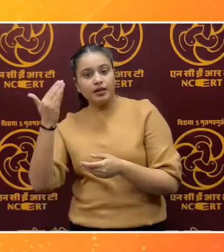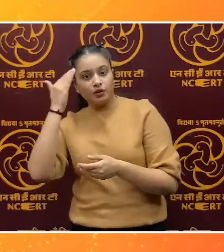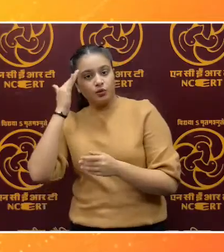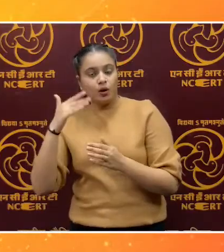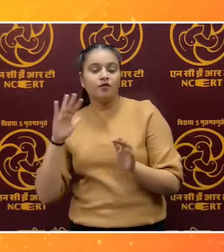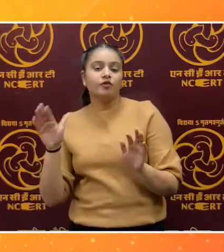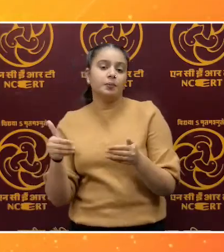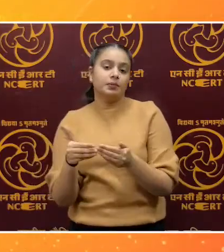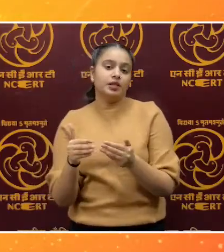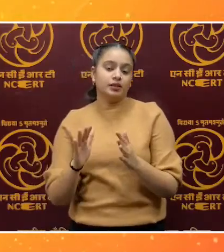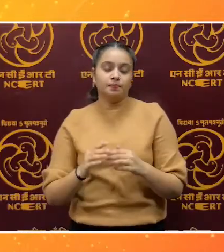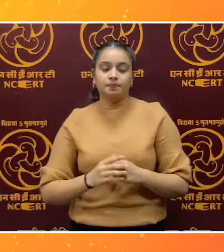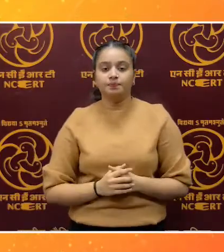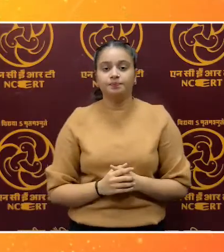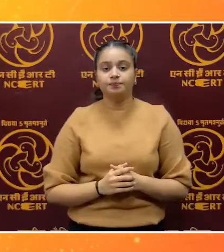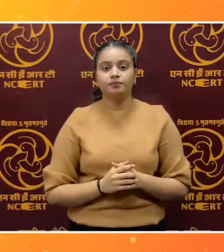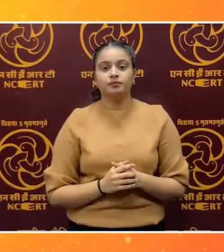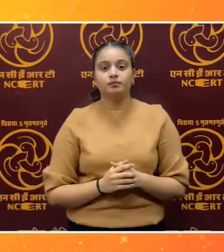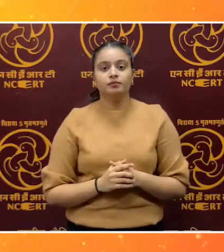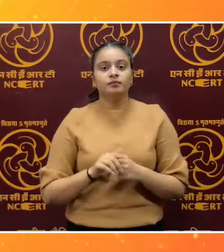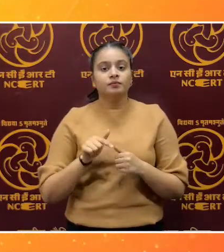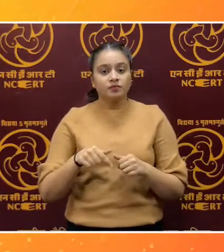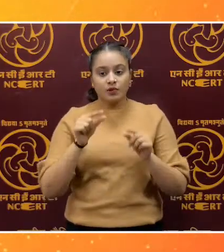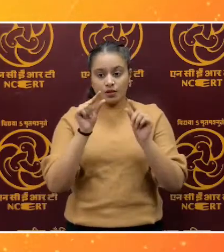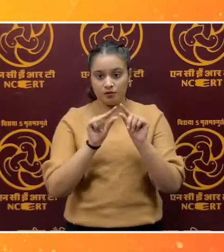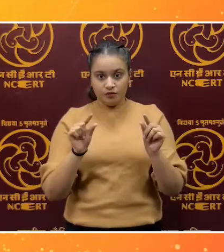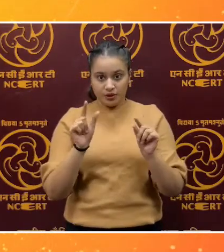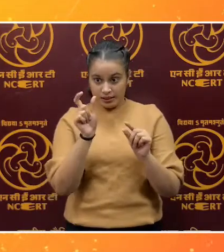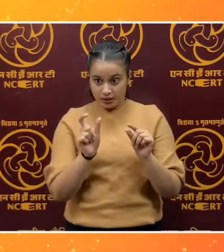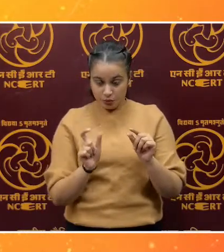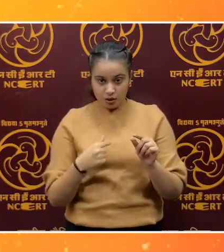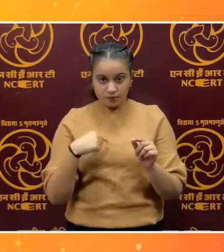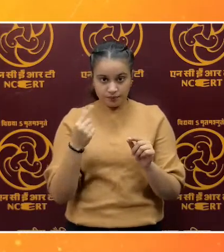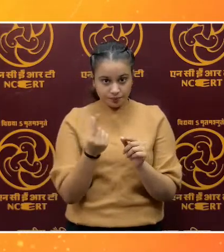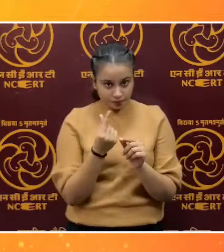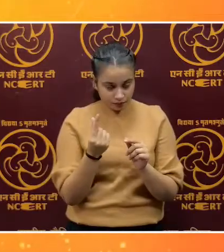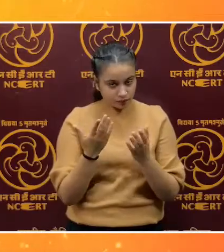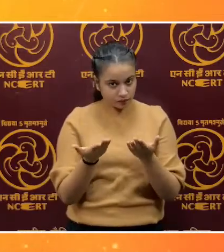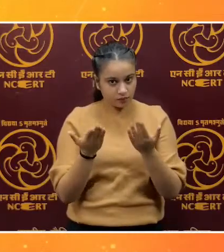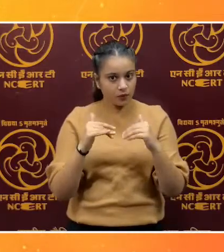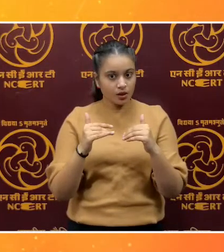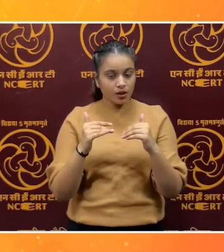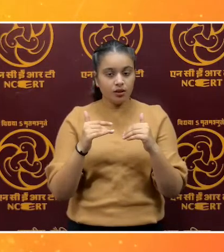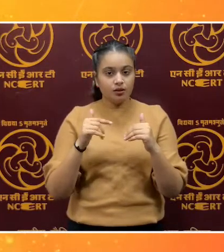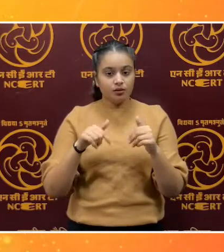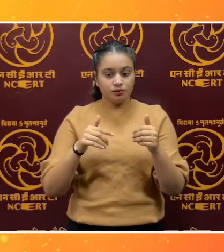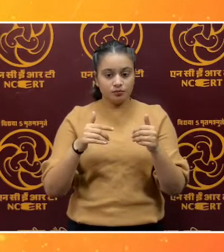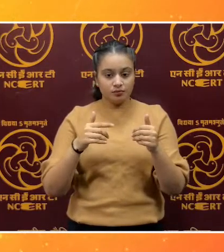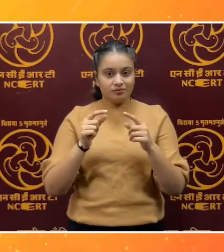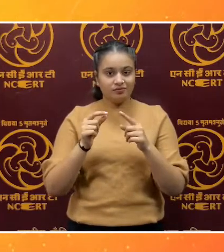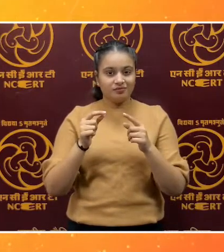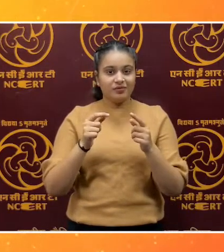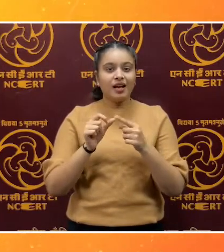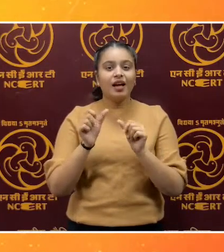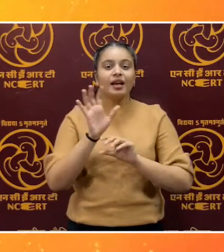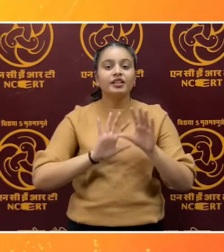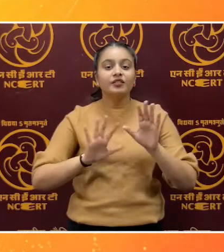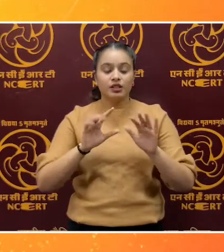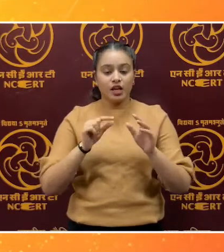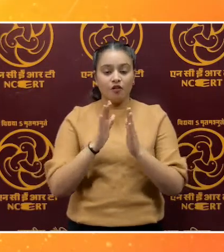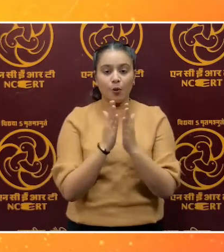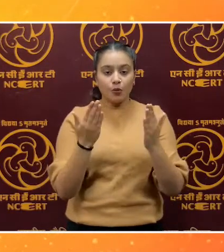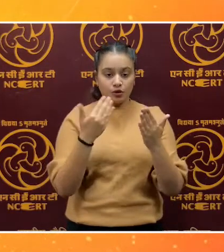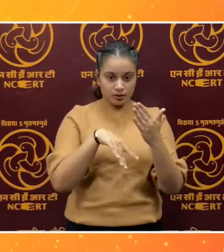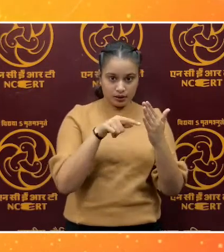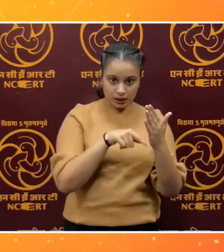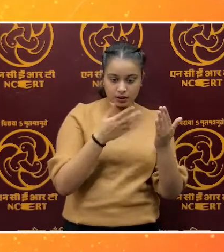that way, came across. Okay. So we are going to use these words. Now there is an exercise in the book where